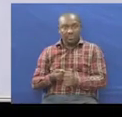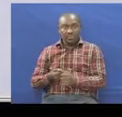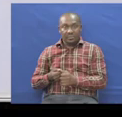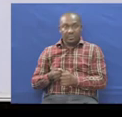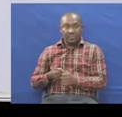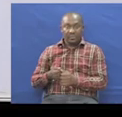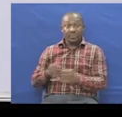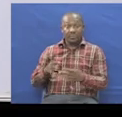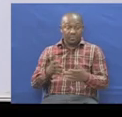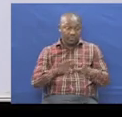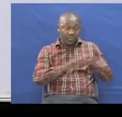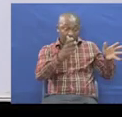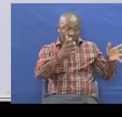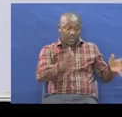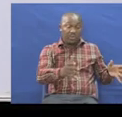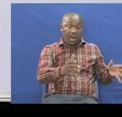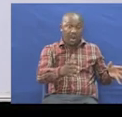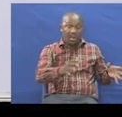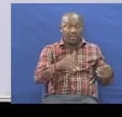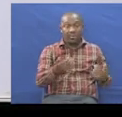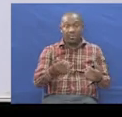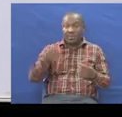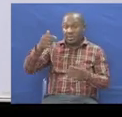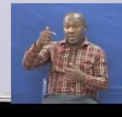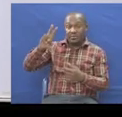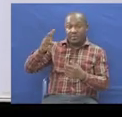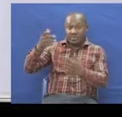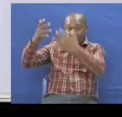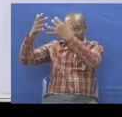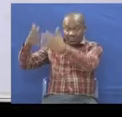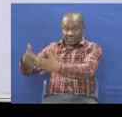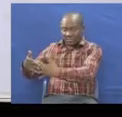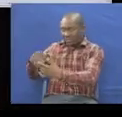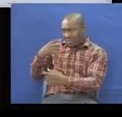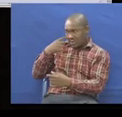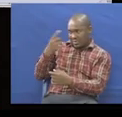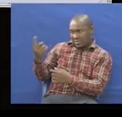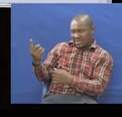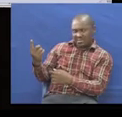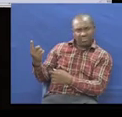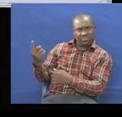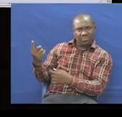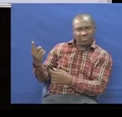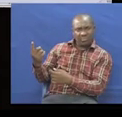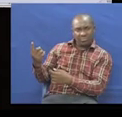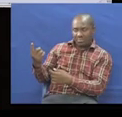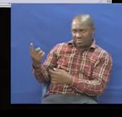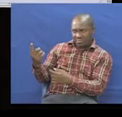at the cupboard, on the table, or on the TV table. What do you see there?